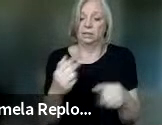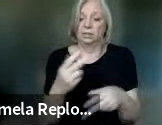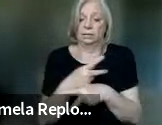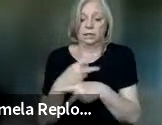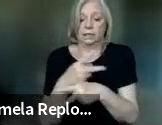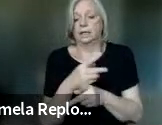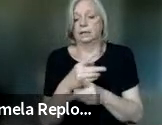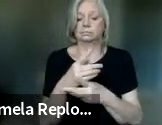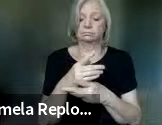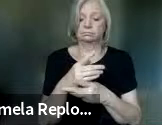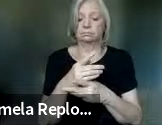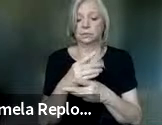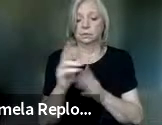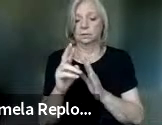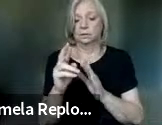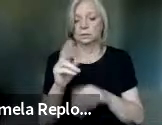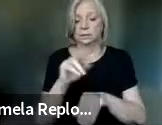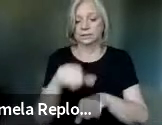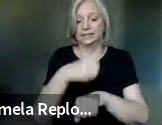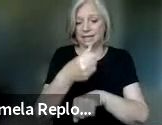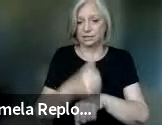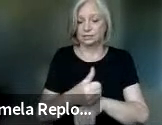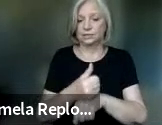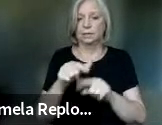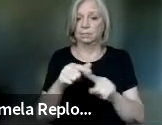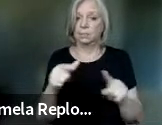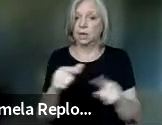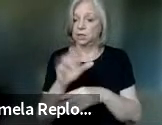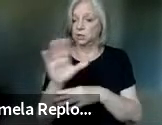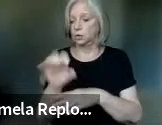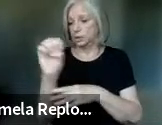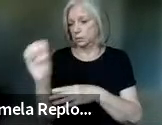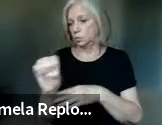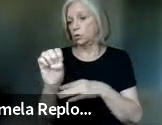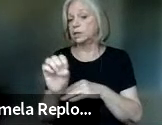employers are expected to track the status of their employees.